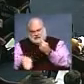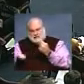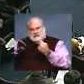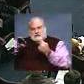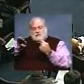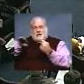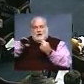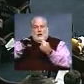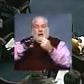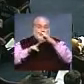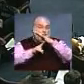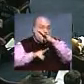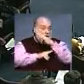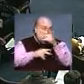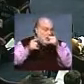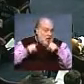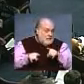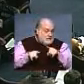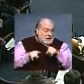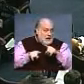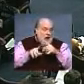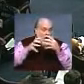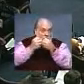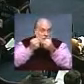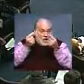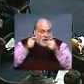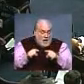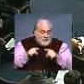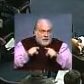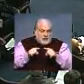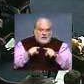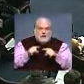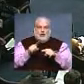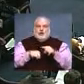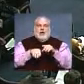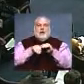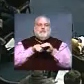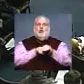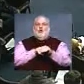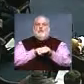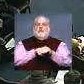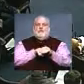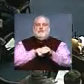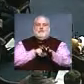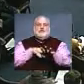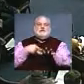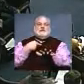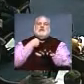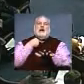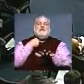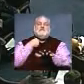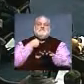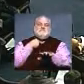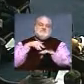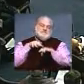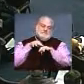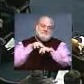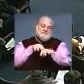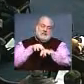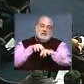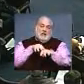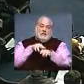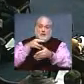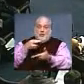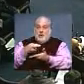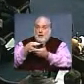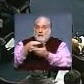If there's a traffic accident, nobody moves. You just sit there. There's already a rehabilitation center and a nursing home